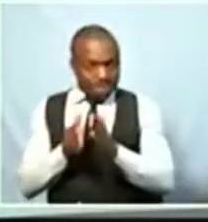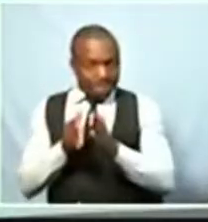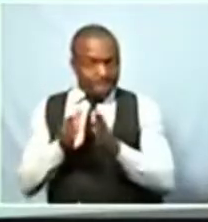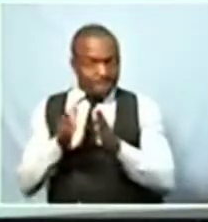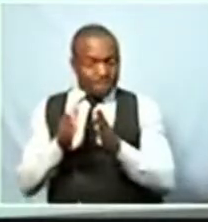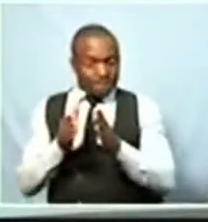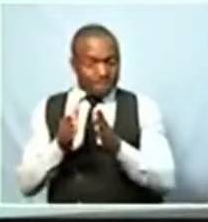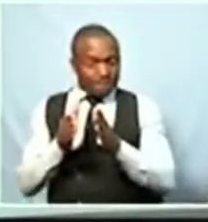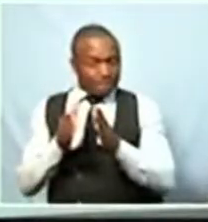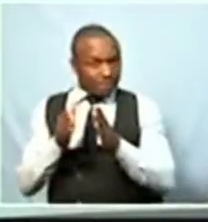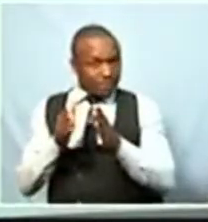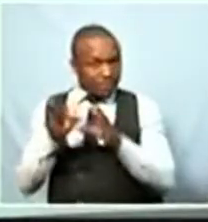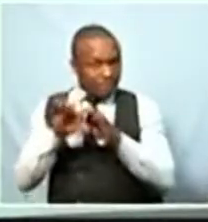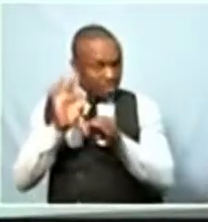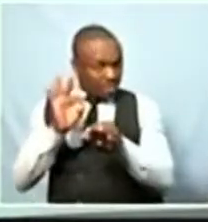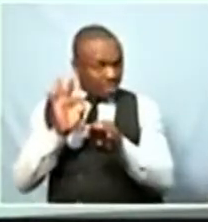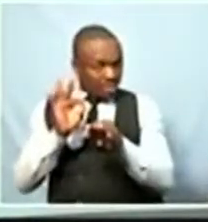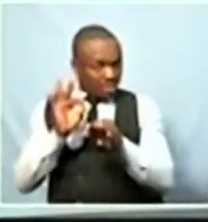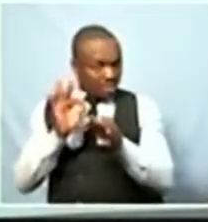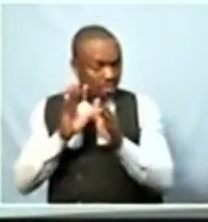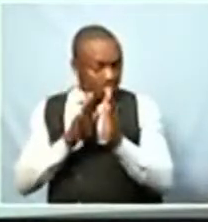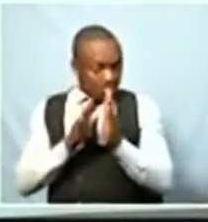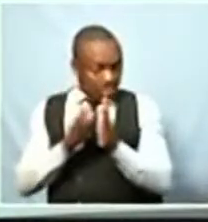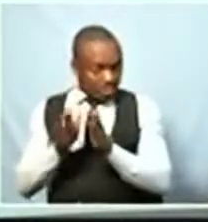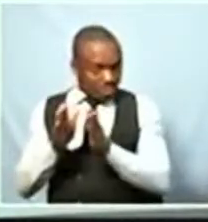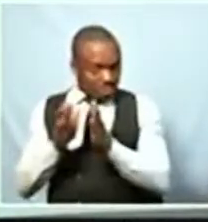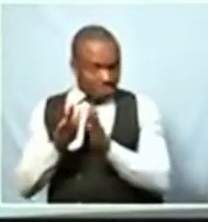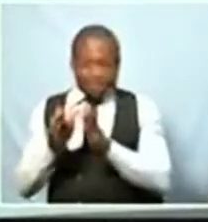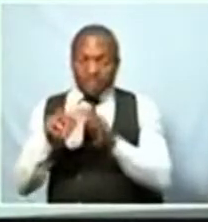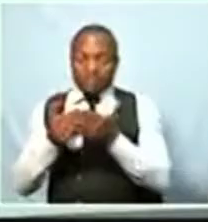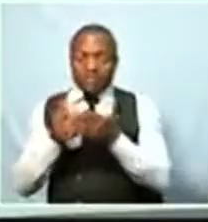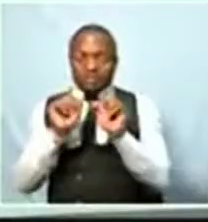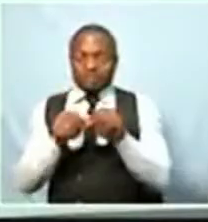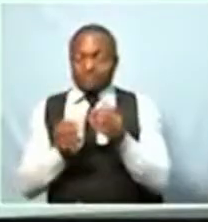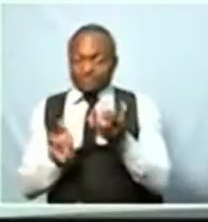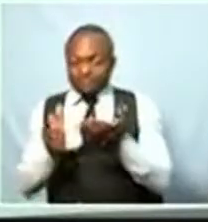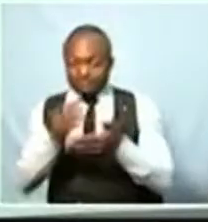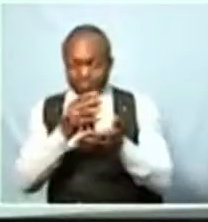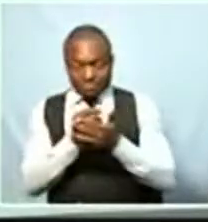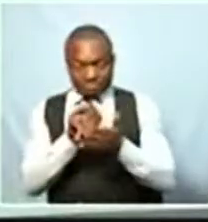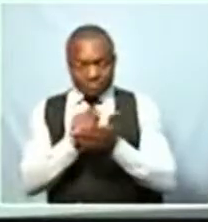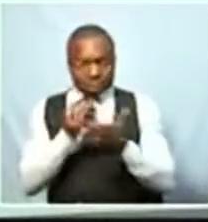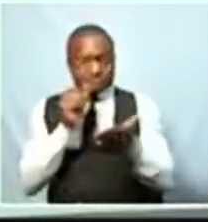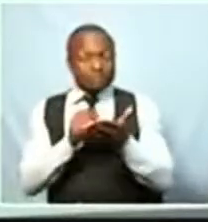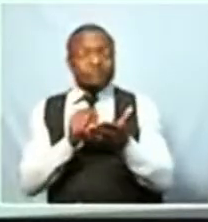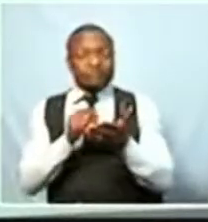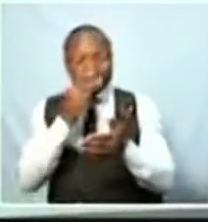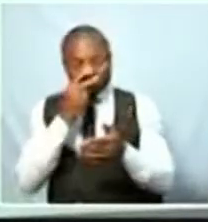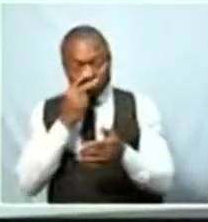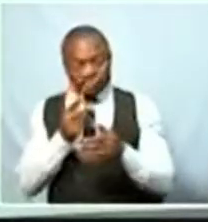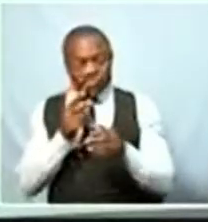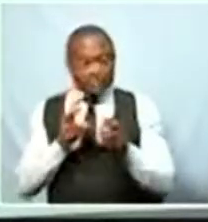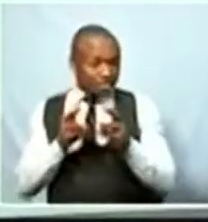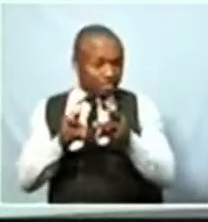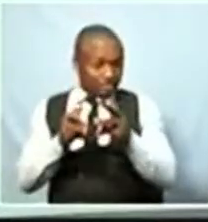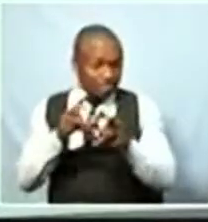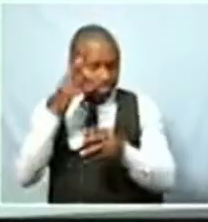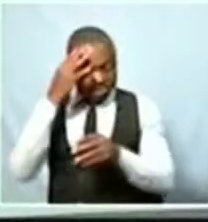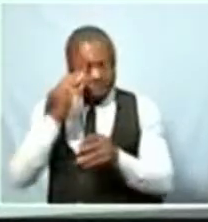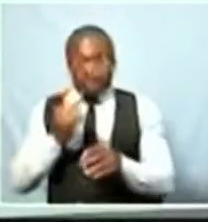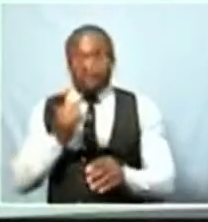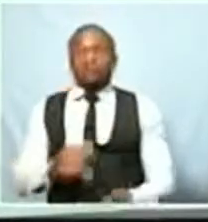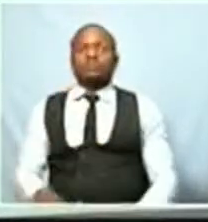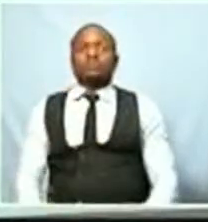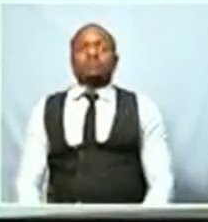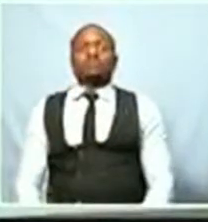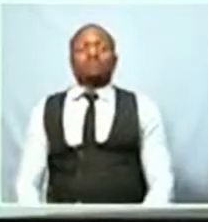explore innovations of how you can actually raise resources. And this is the way I see it. And this is why